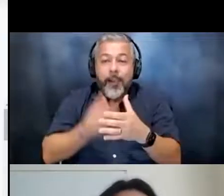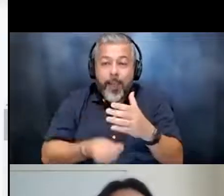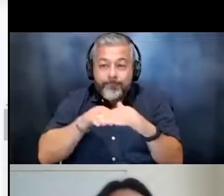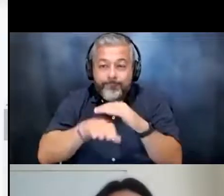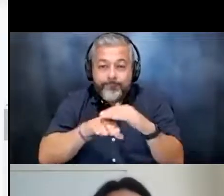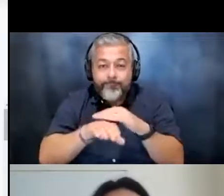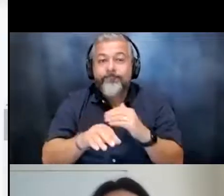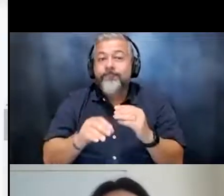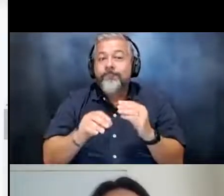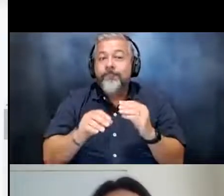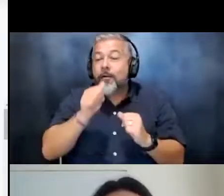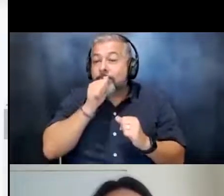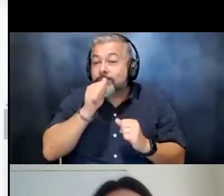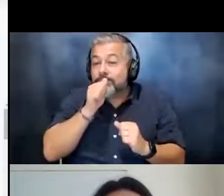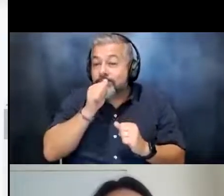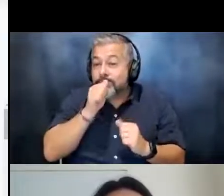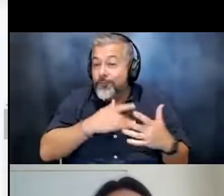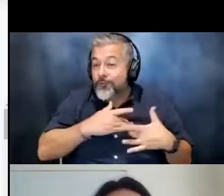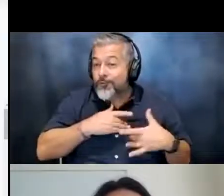confidentiality.